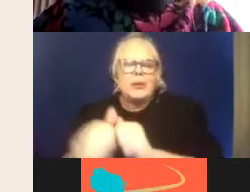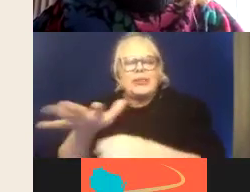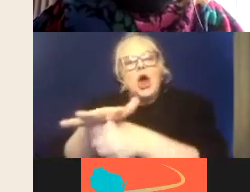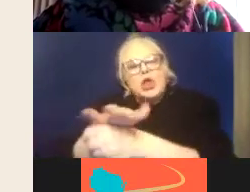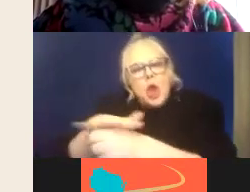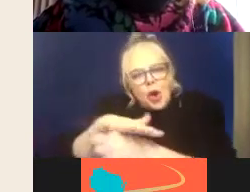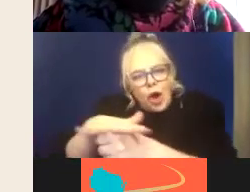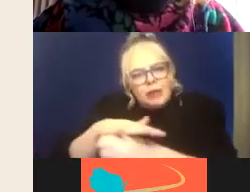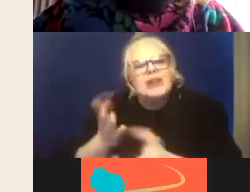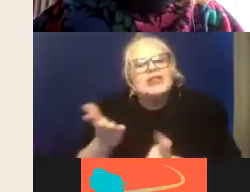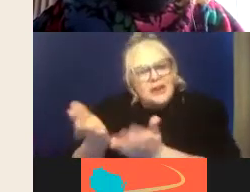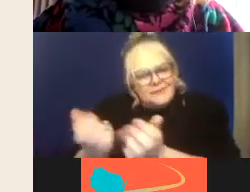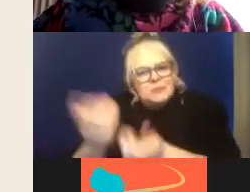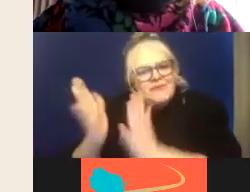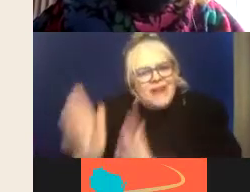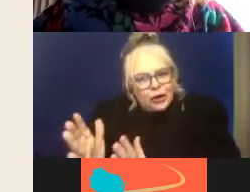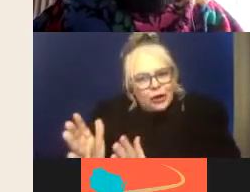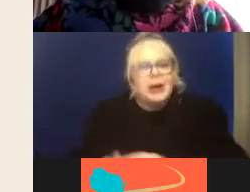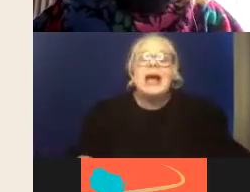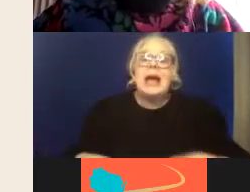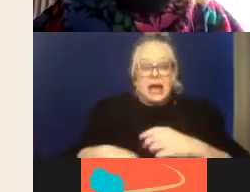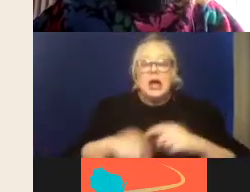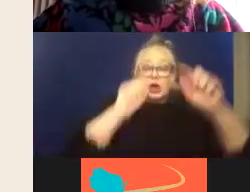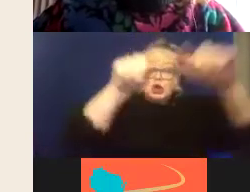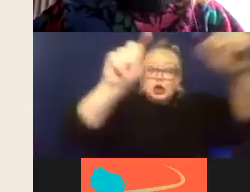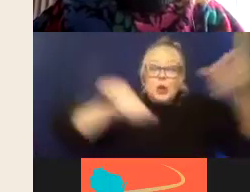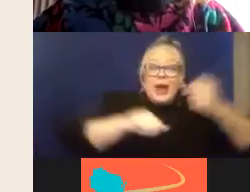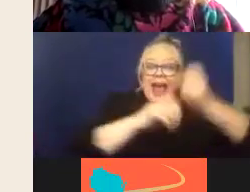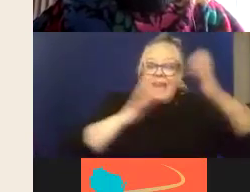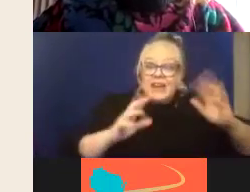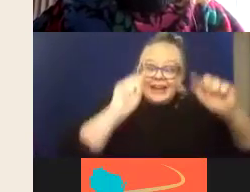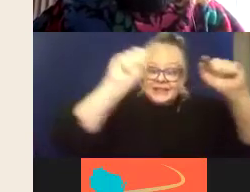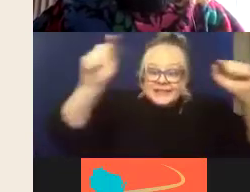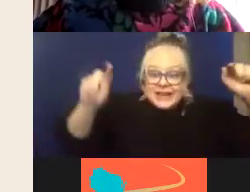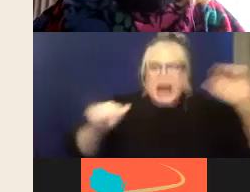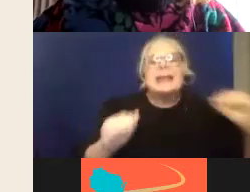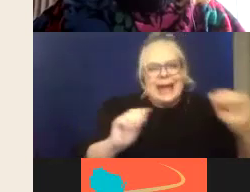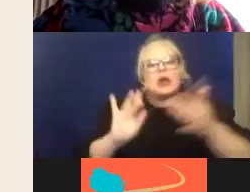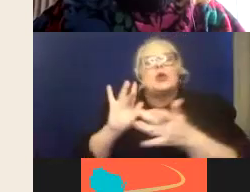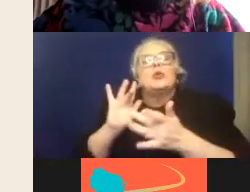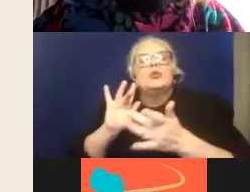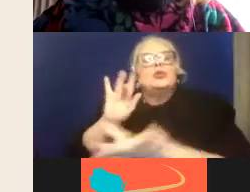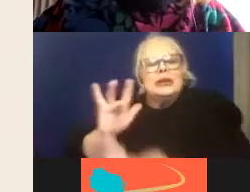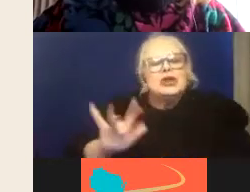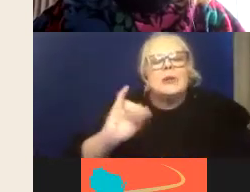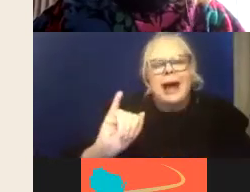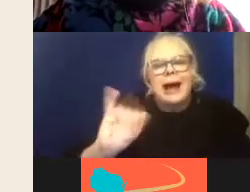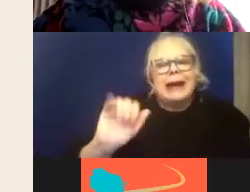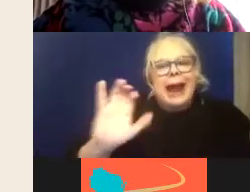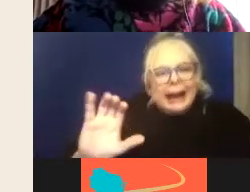like all of you, can reach out to ICAC with questions about cases related to internet crimes against children as